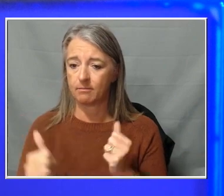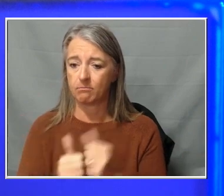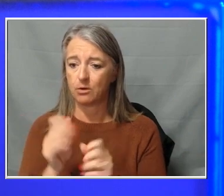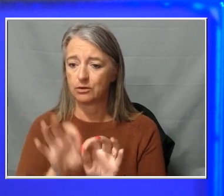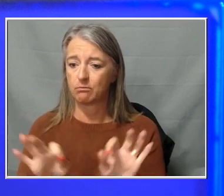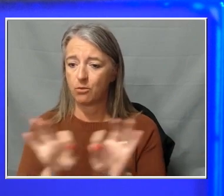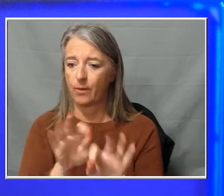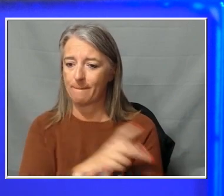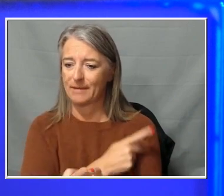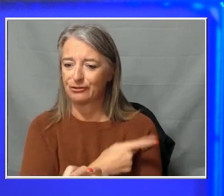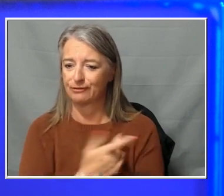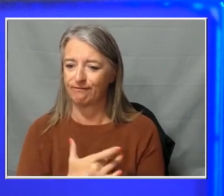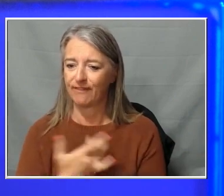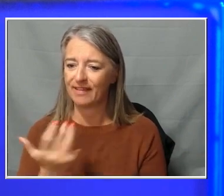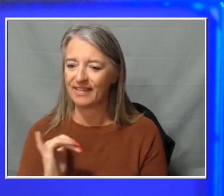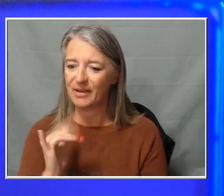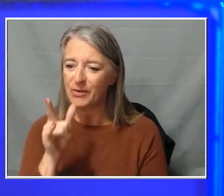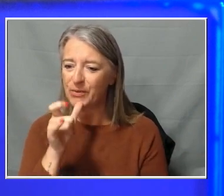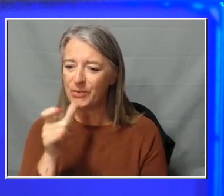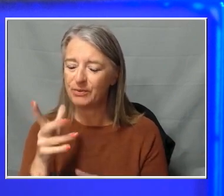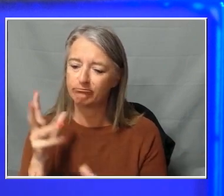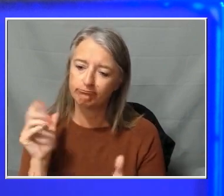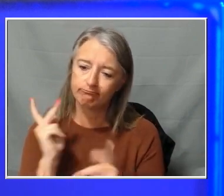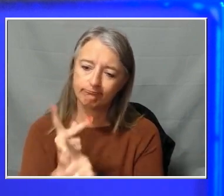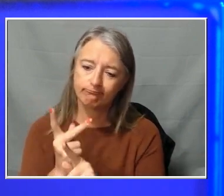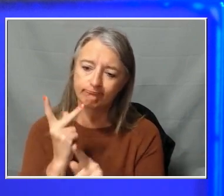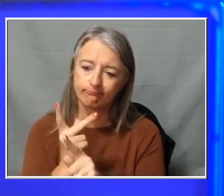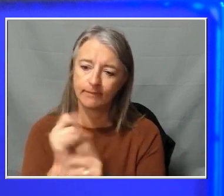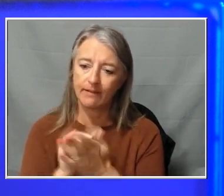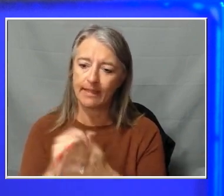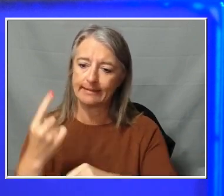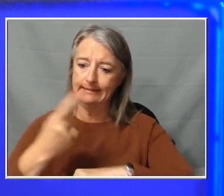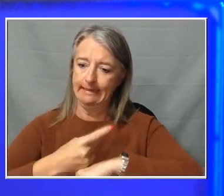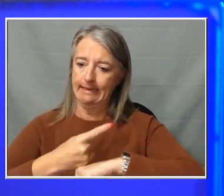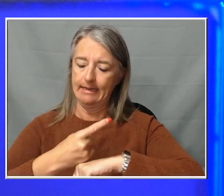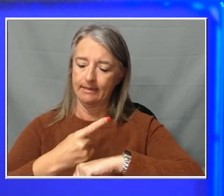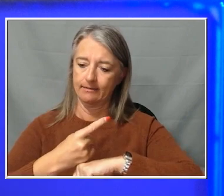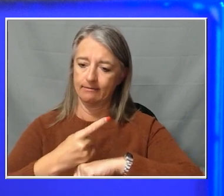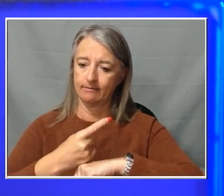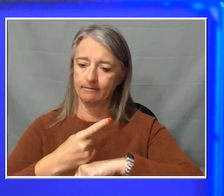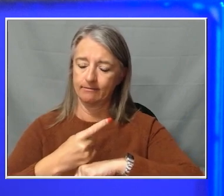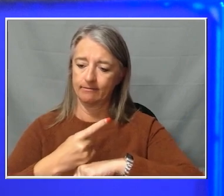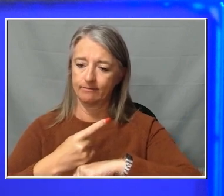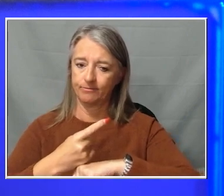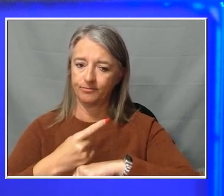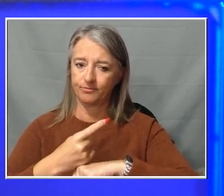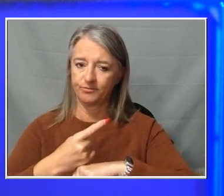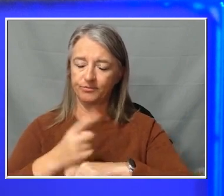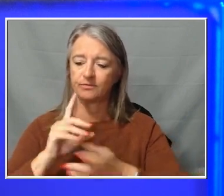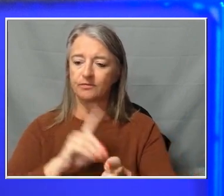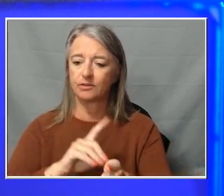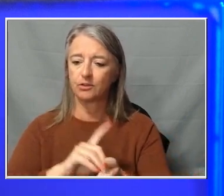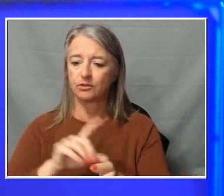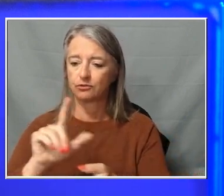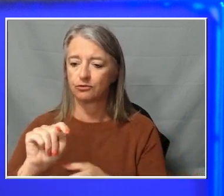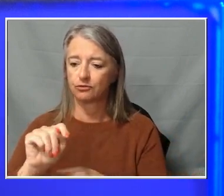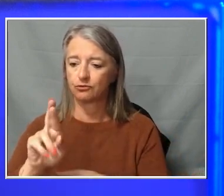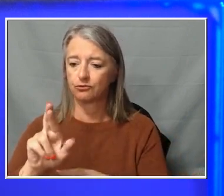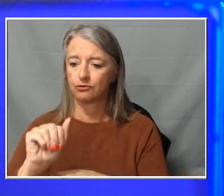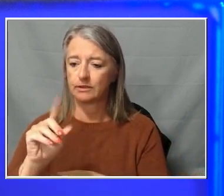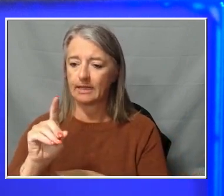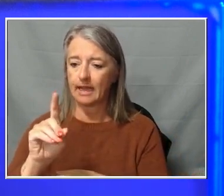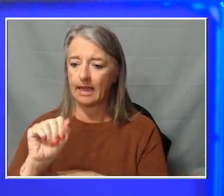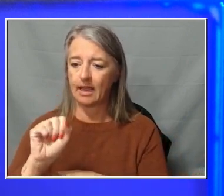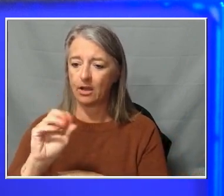patient who they had that day. And as Dr. Twardowski said, like, I